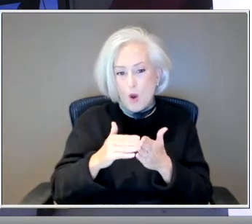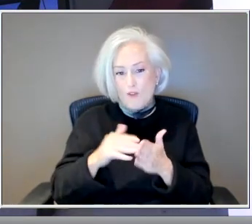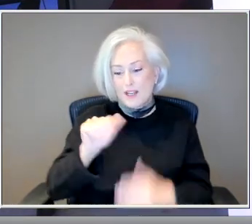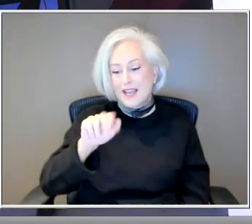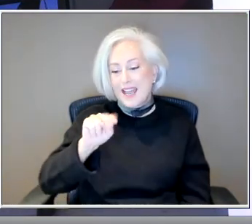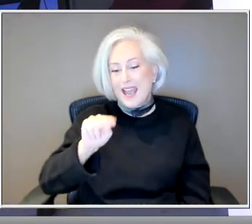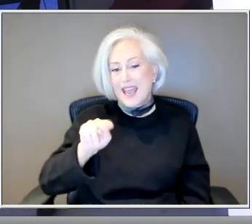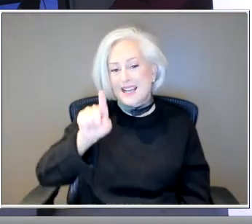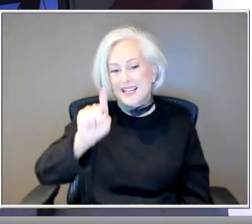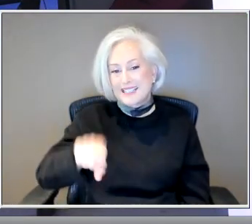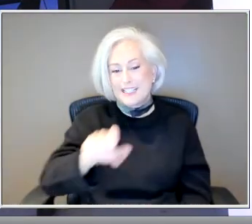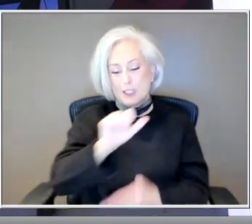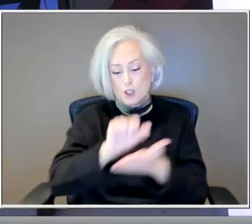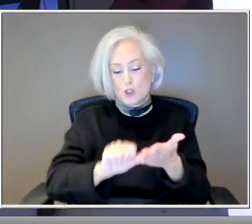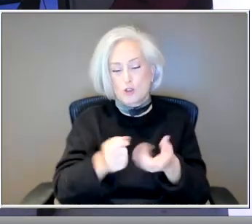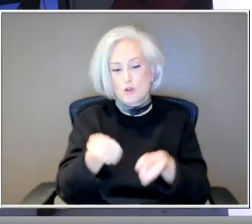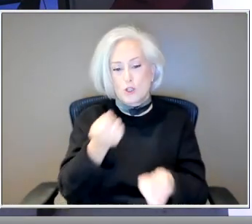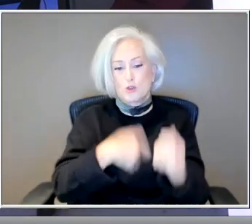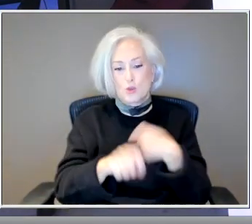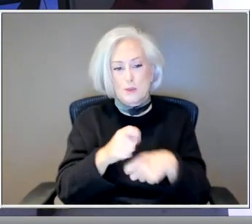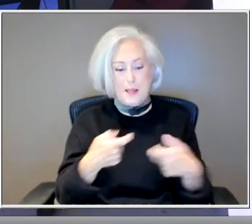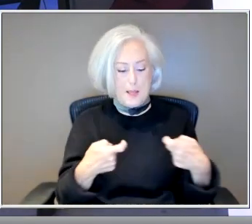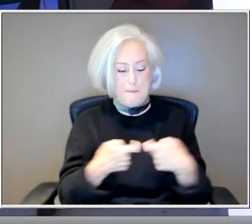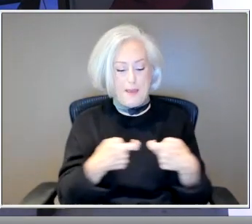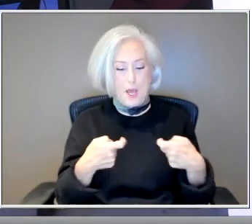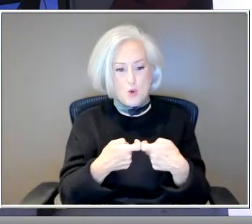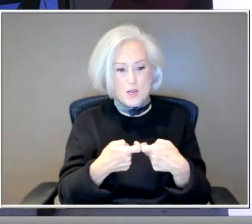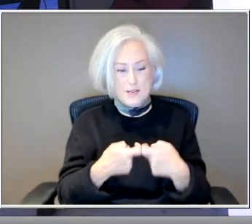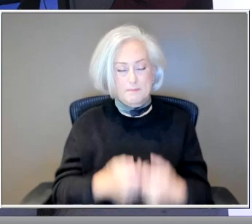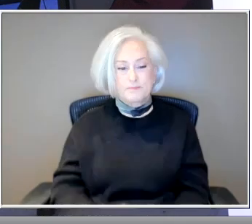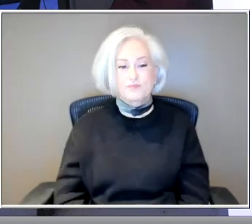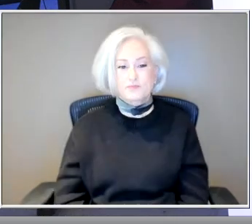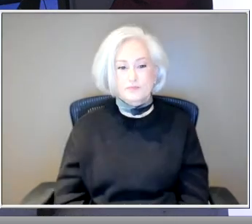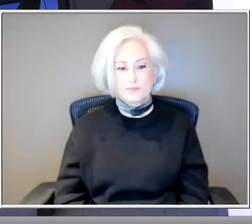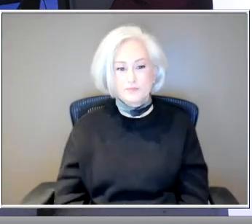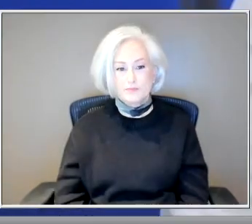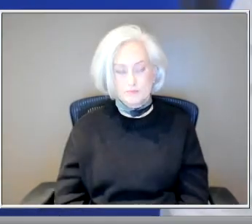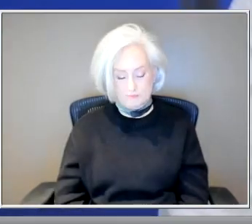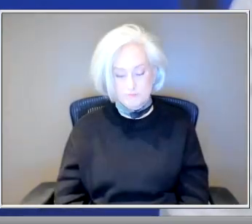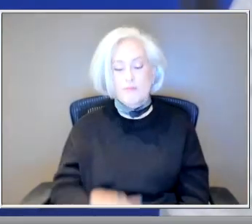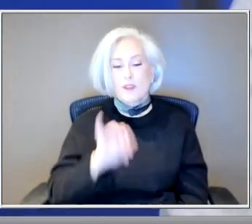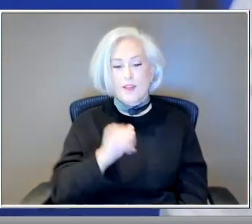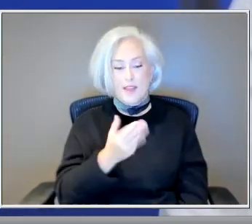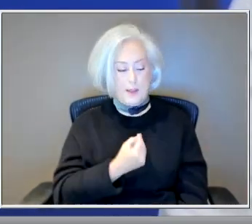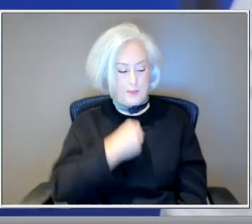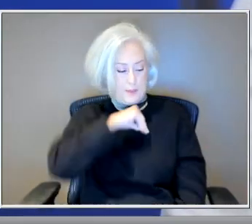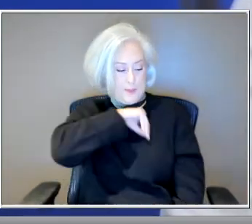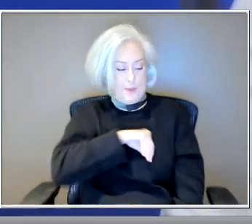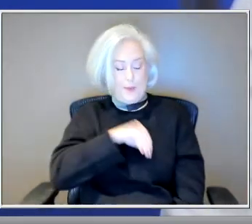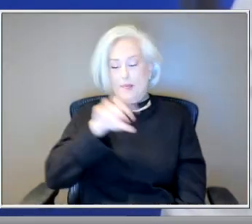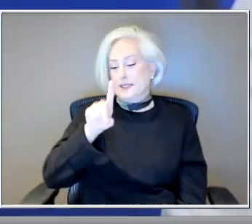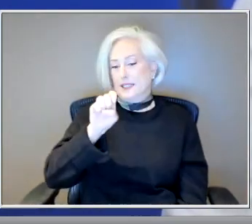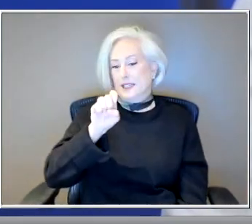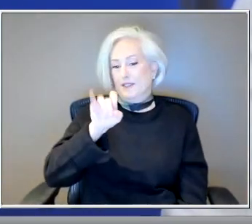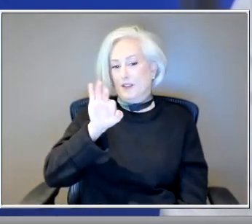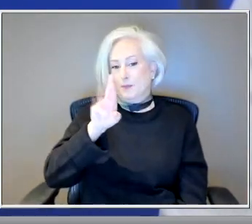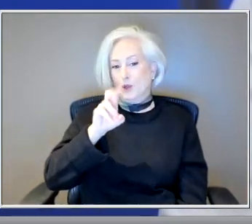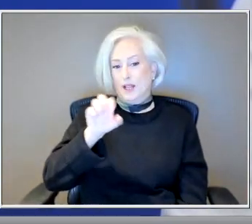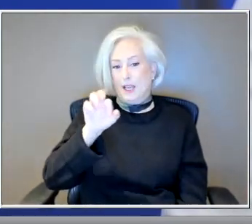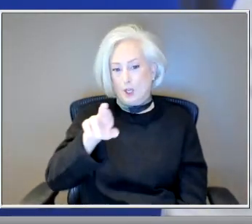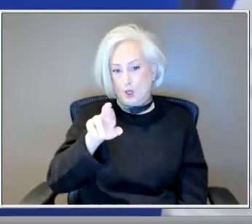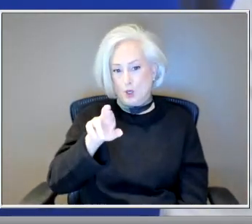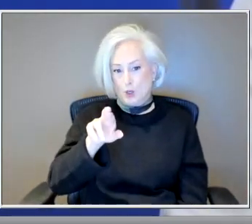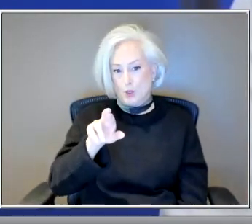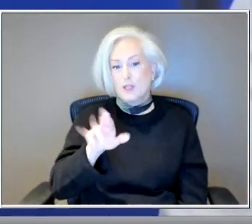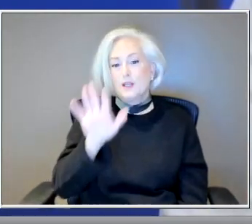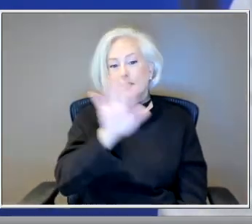the battery? So the defibrillators, typically their battery life right now is between 9 to 12